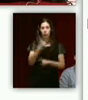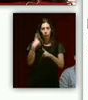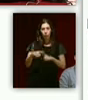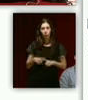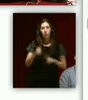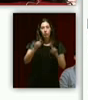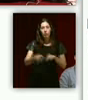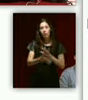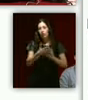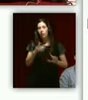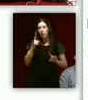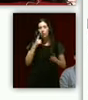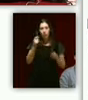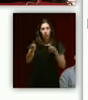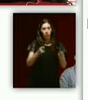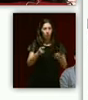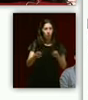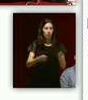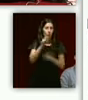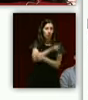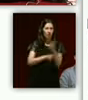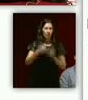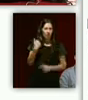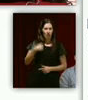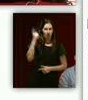the DJ card.